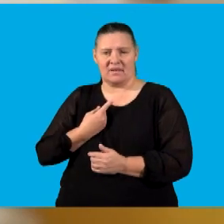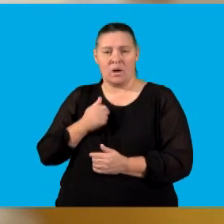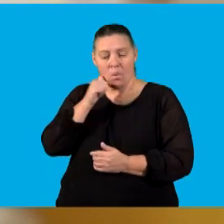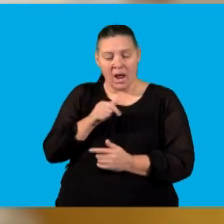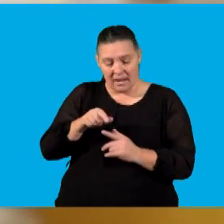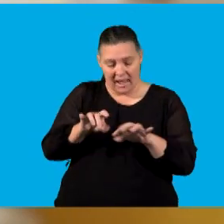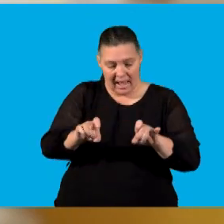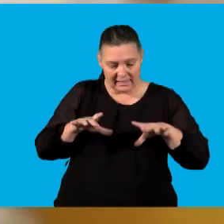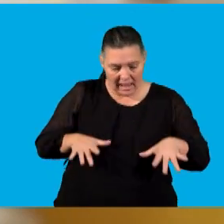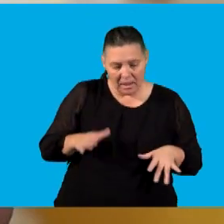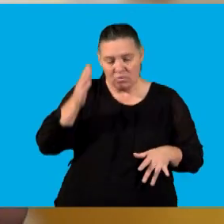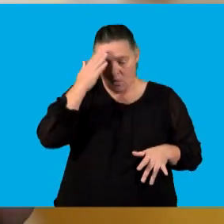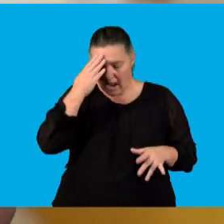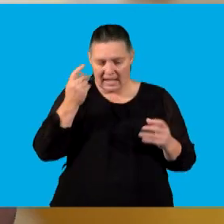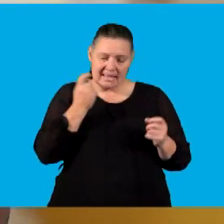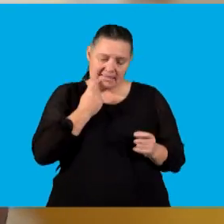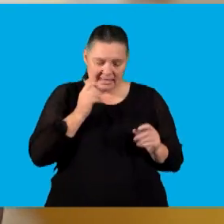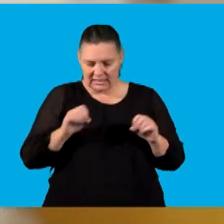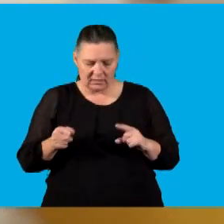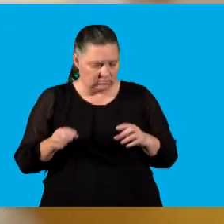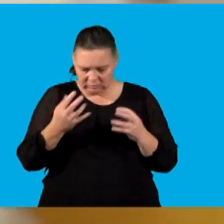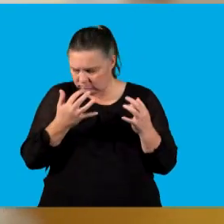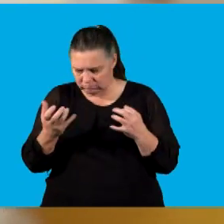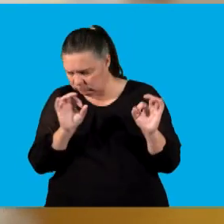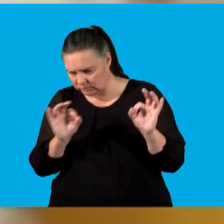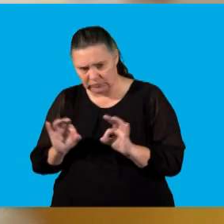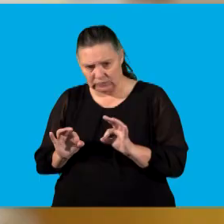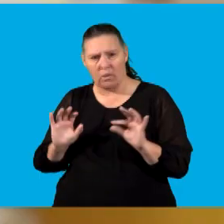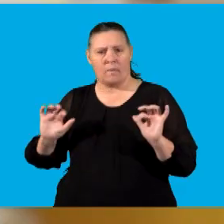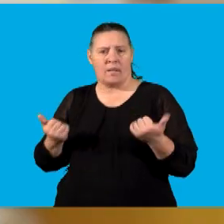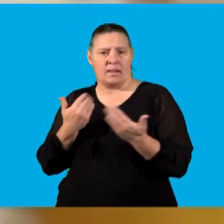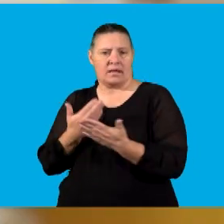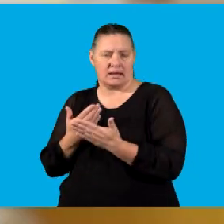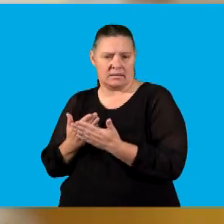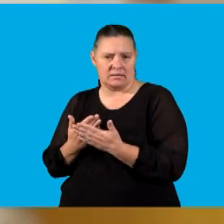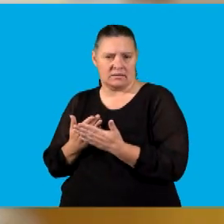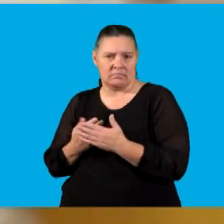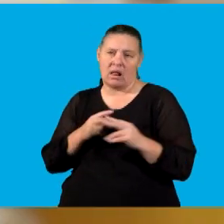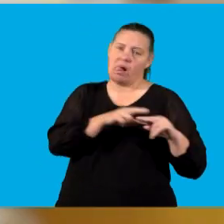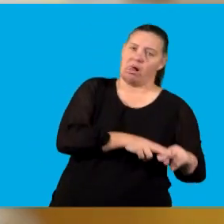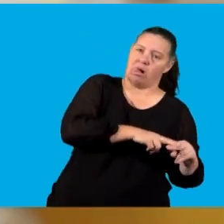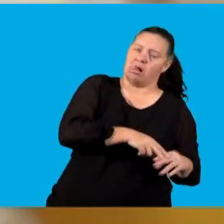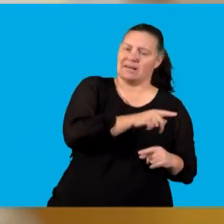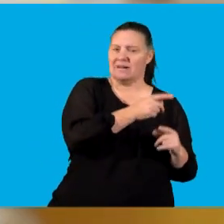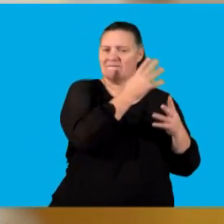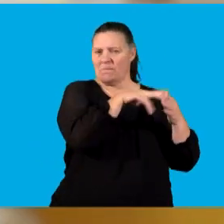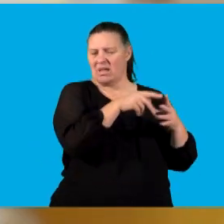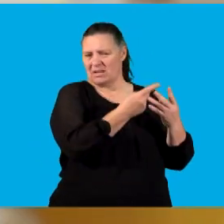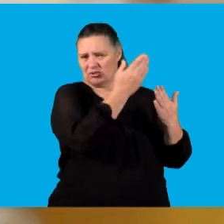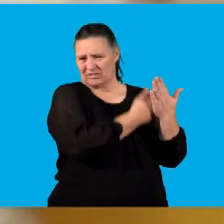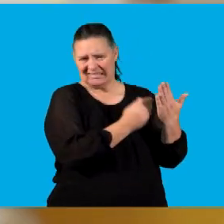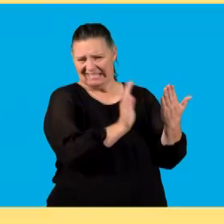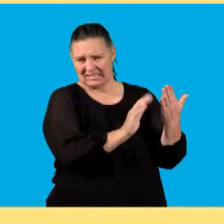when you get into the exam, you can still do your calculations very well. So do not over-rely on the formula